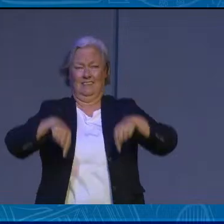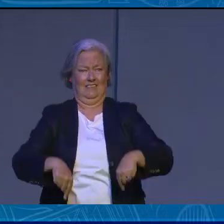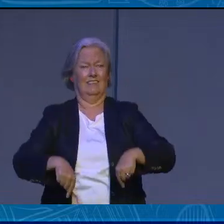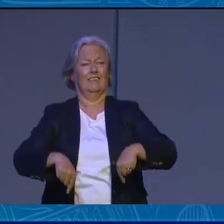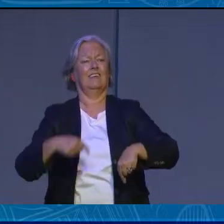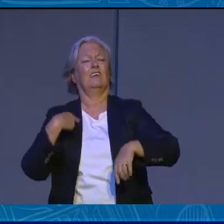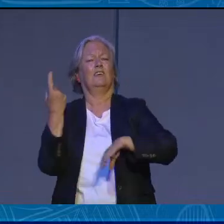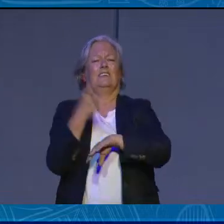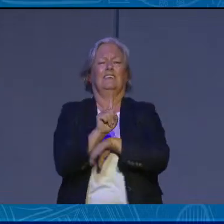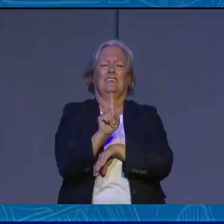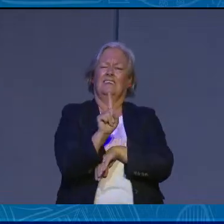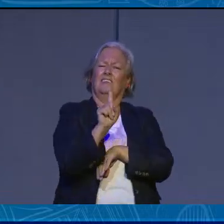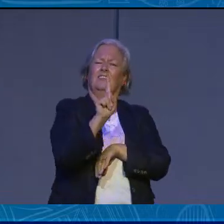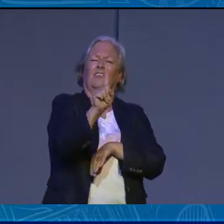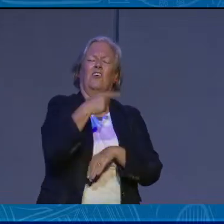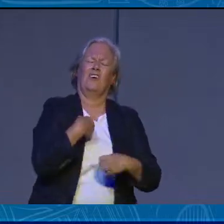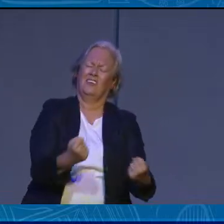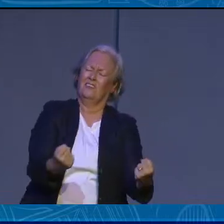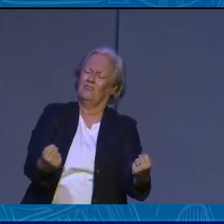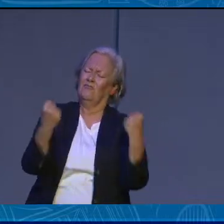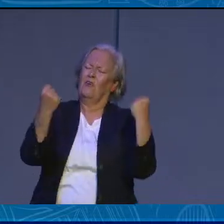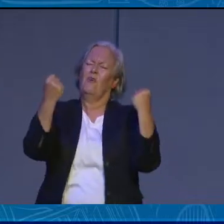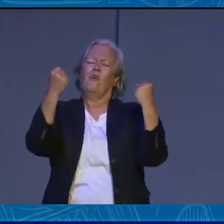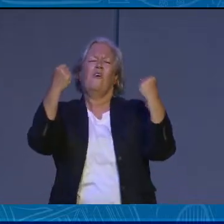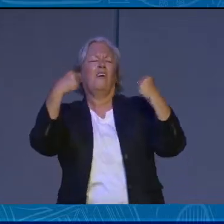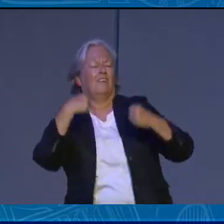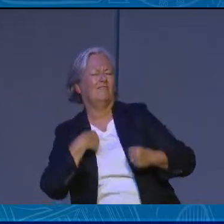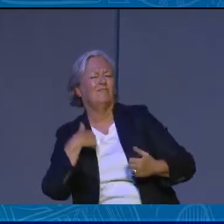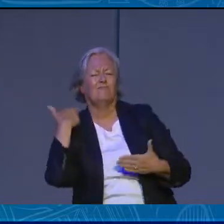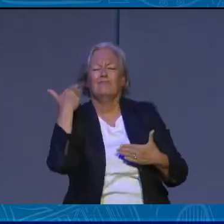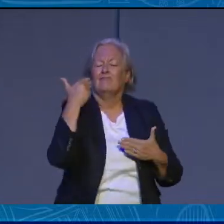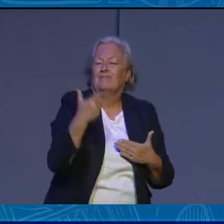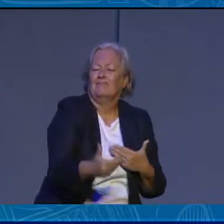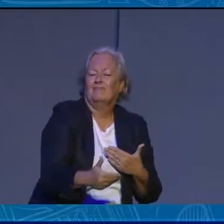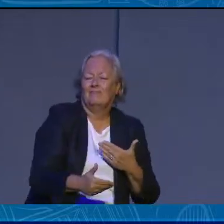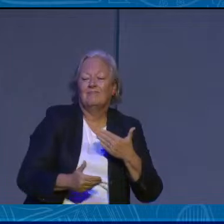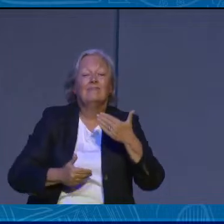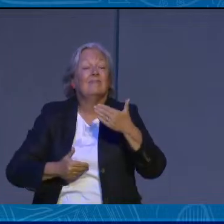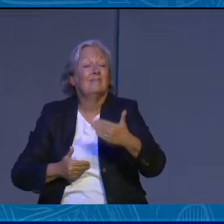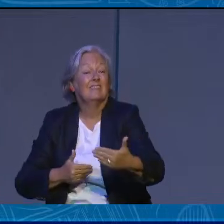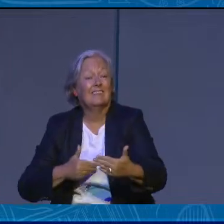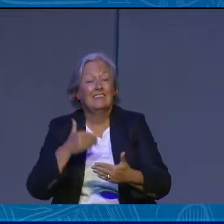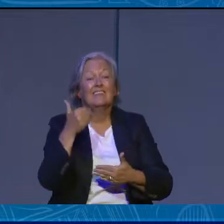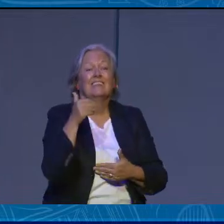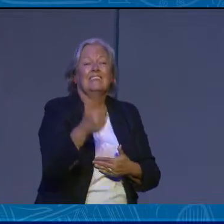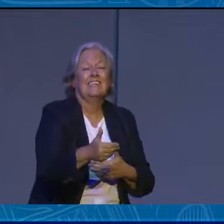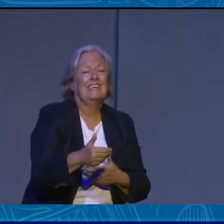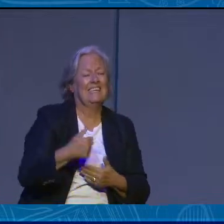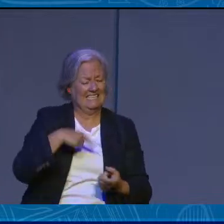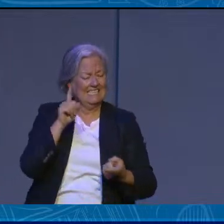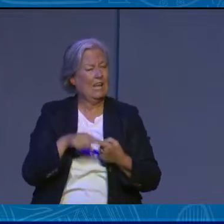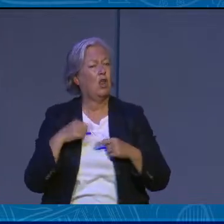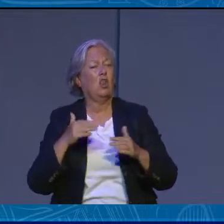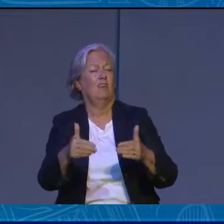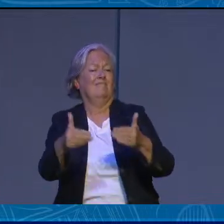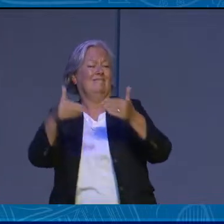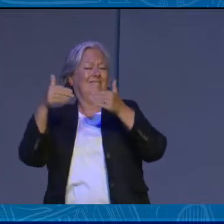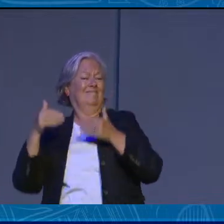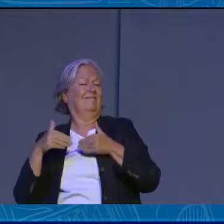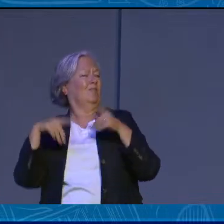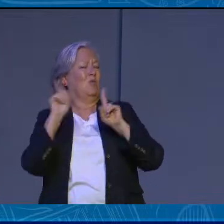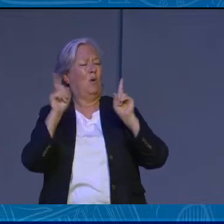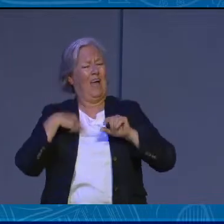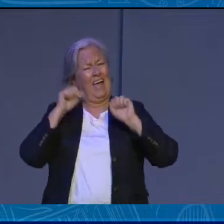still holding on. With every step you climb another mountain,